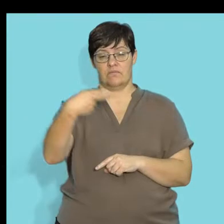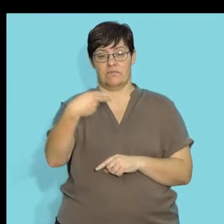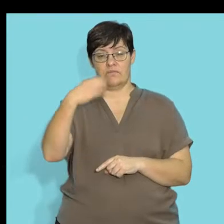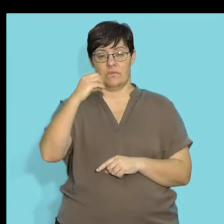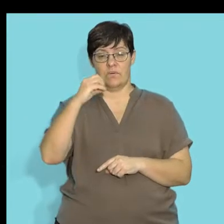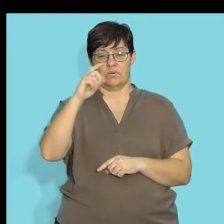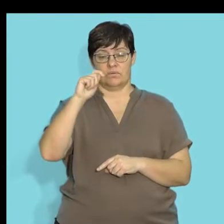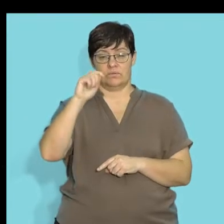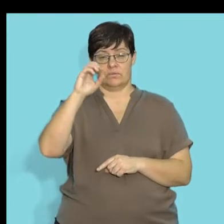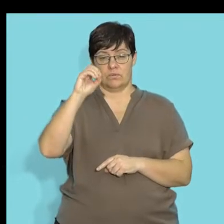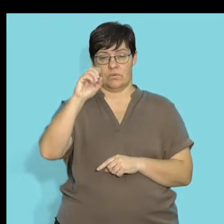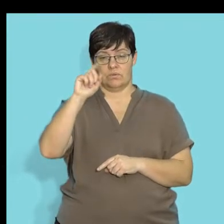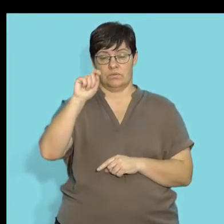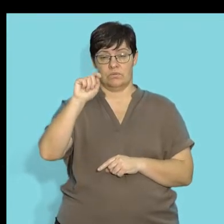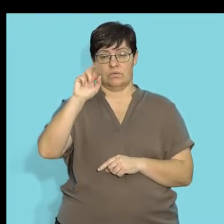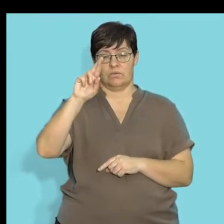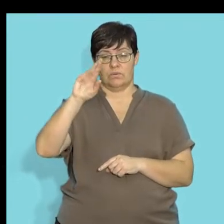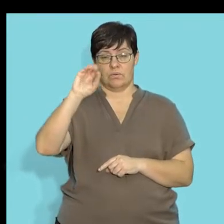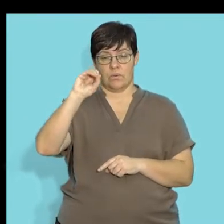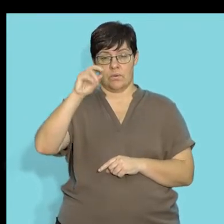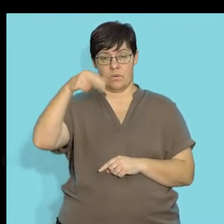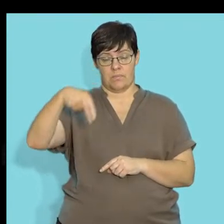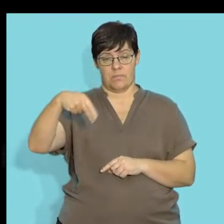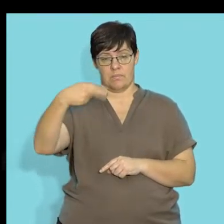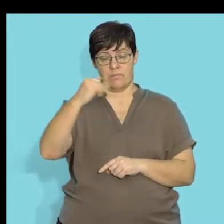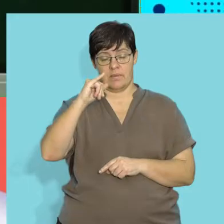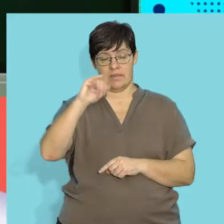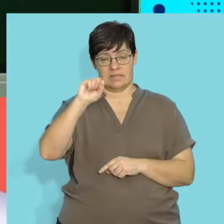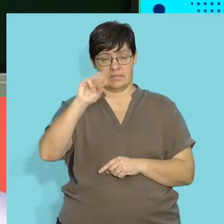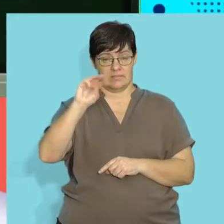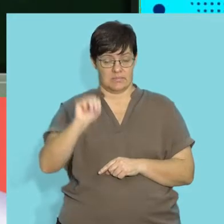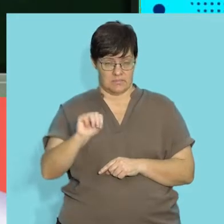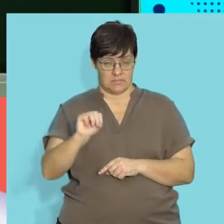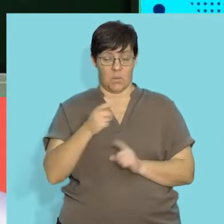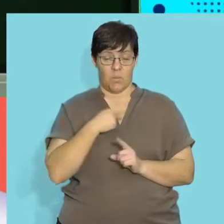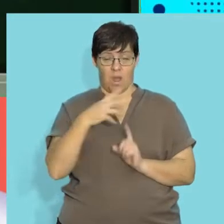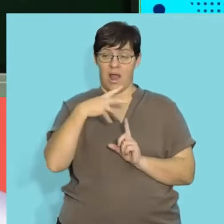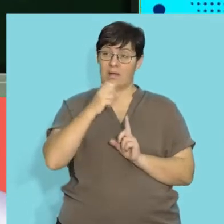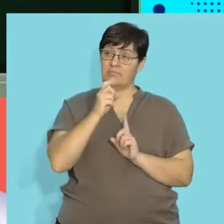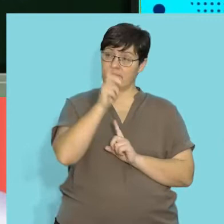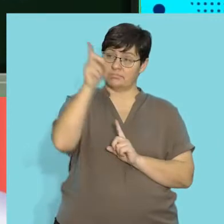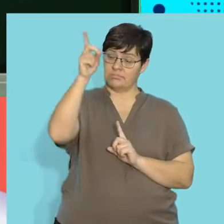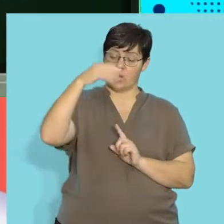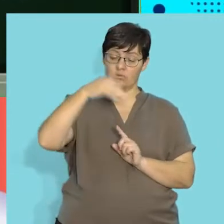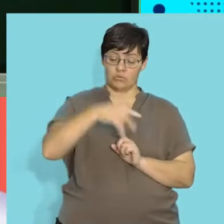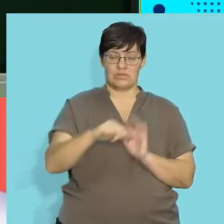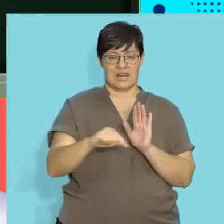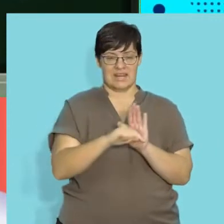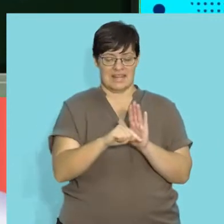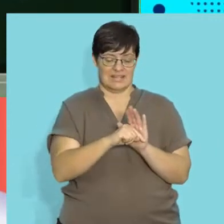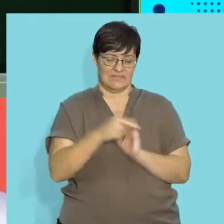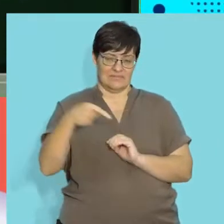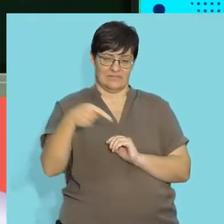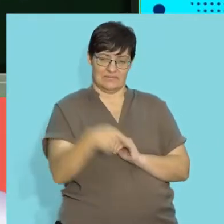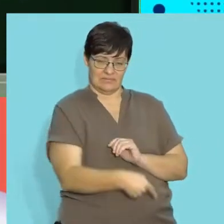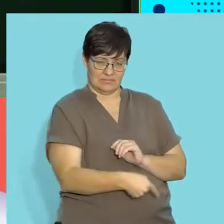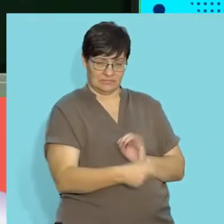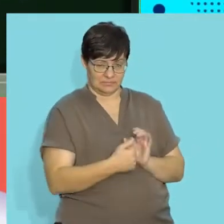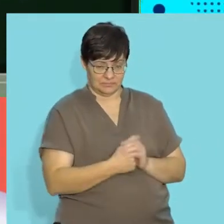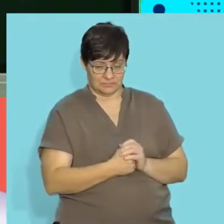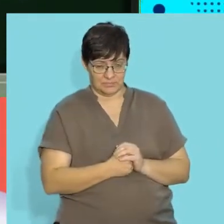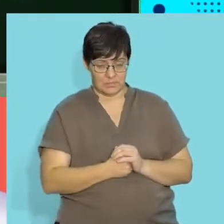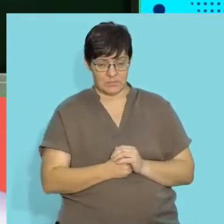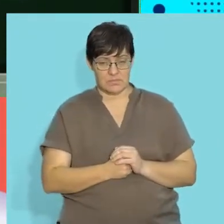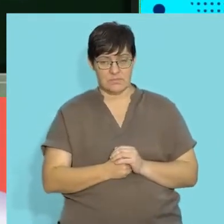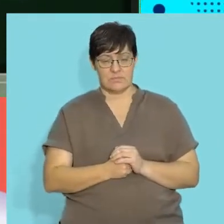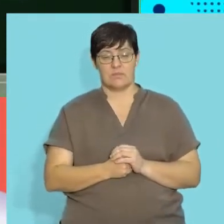this case, phototropism, they are attracted towards light. And then the roots are negatively phototrophic,